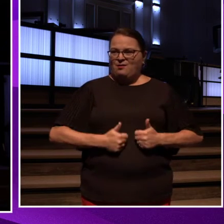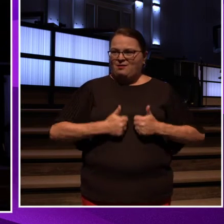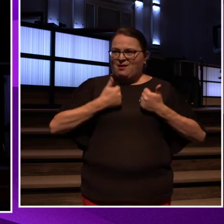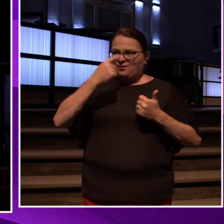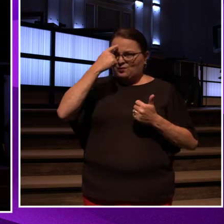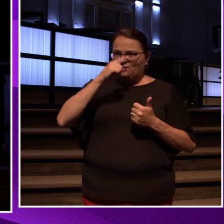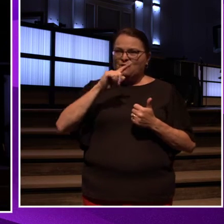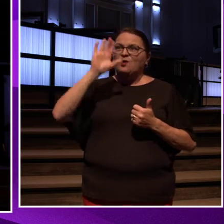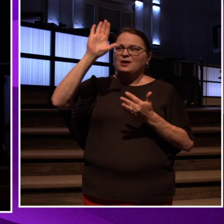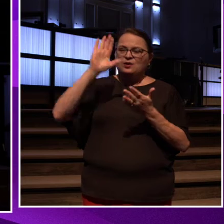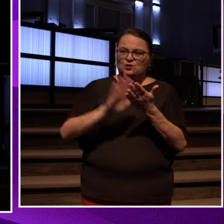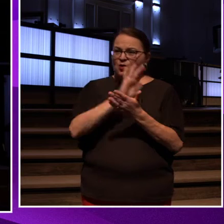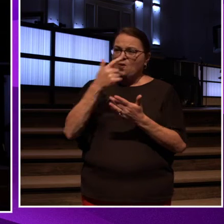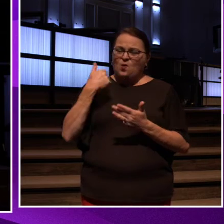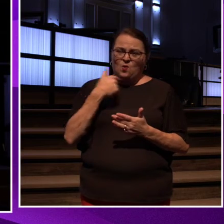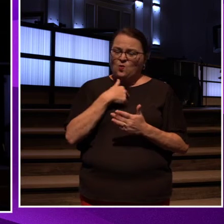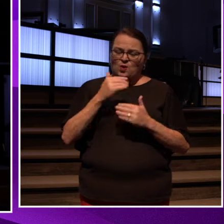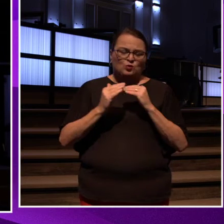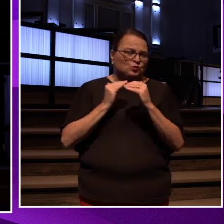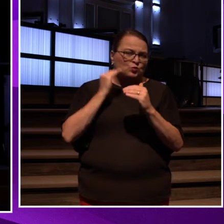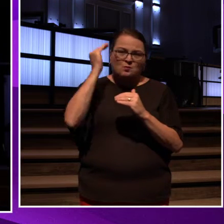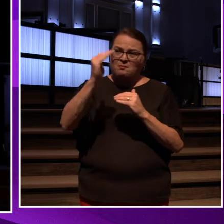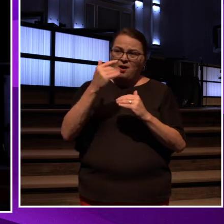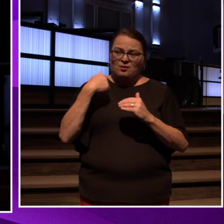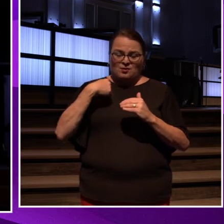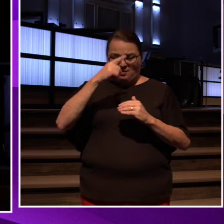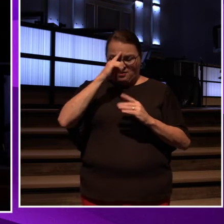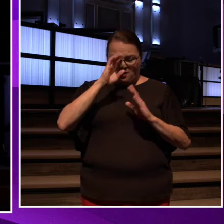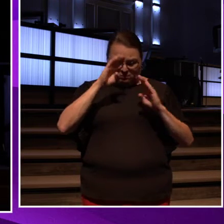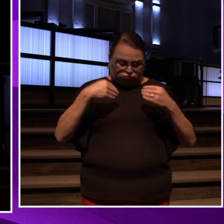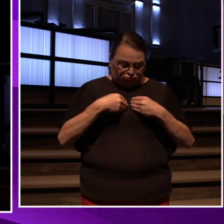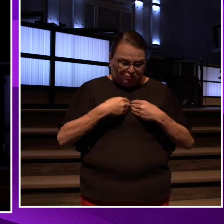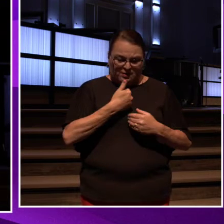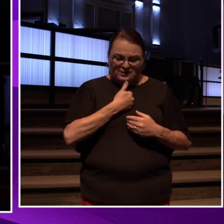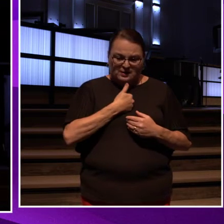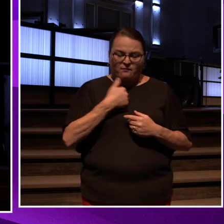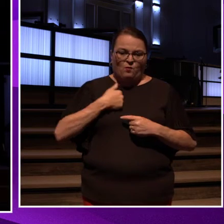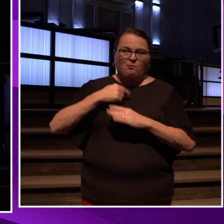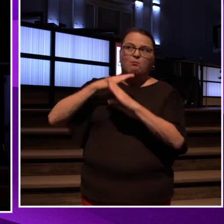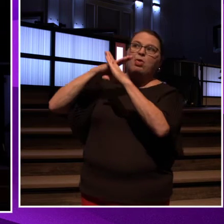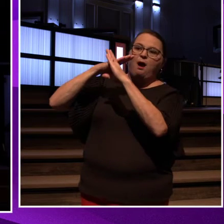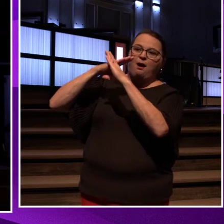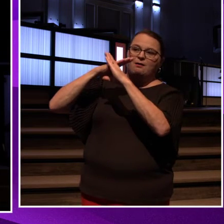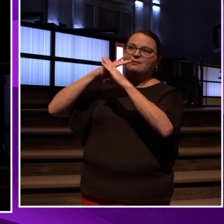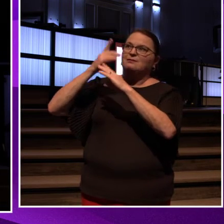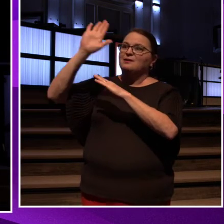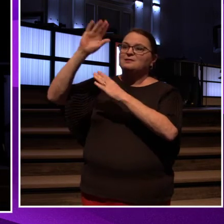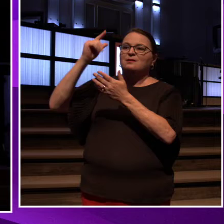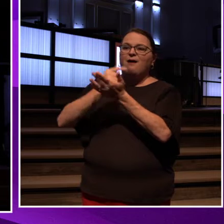so self-consumed, we have blocked the gospel from flowing through our lives.